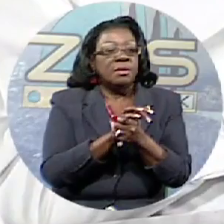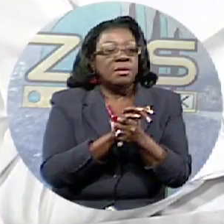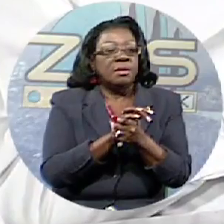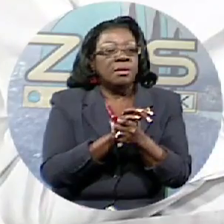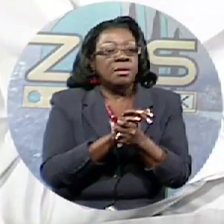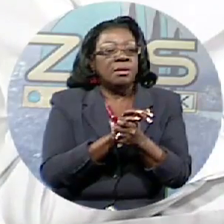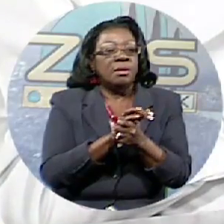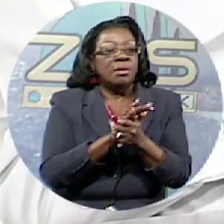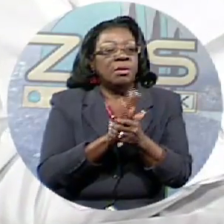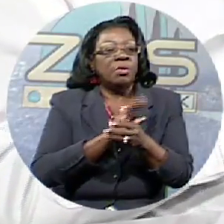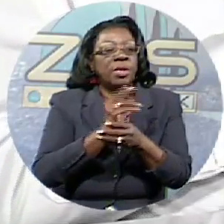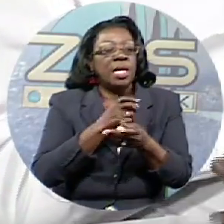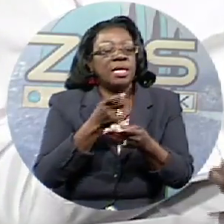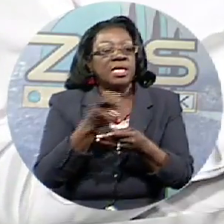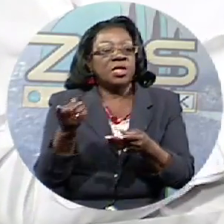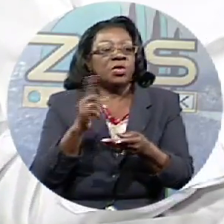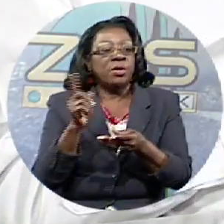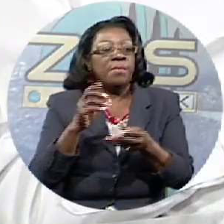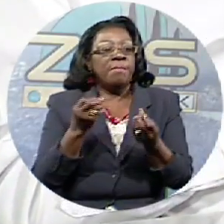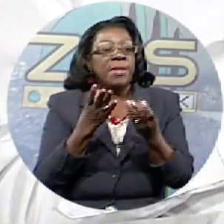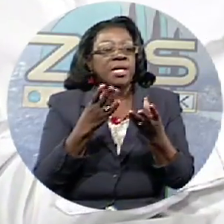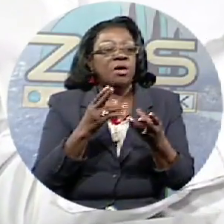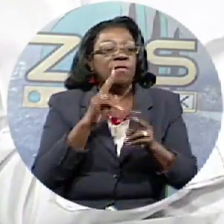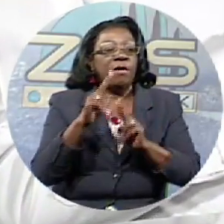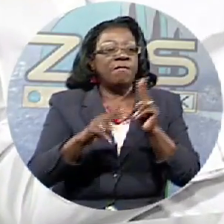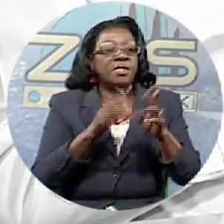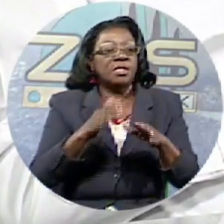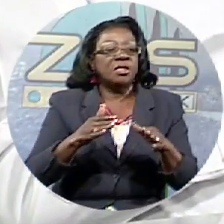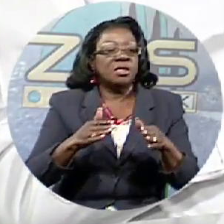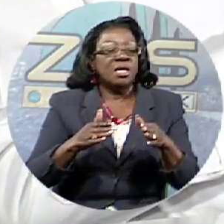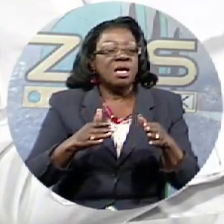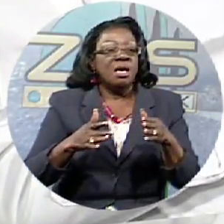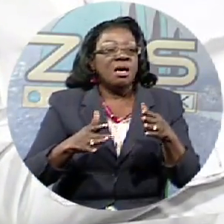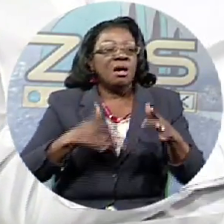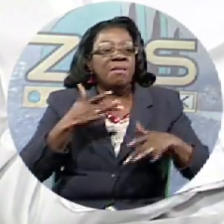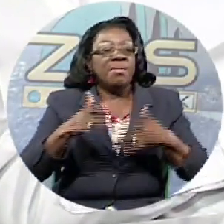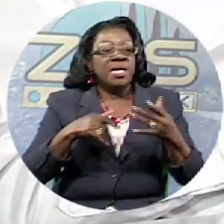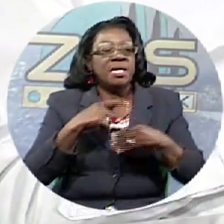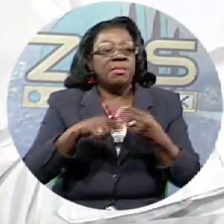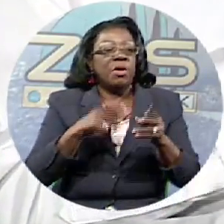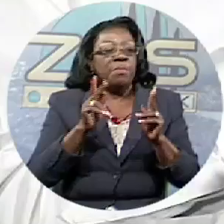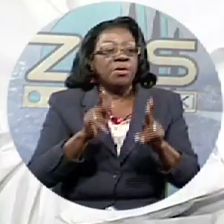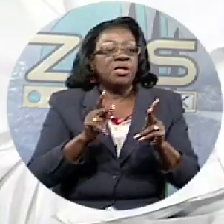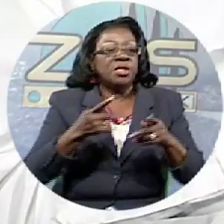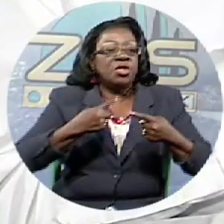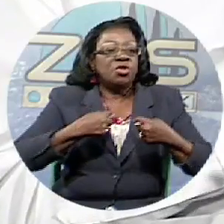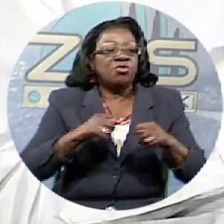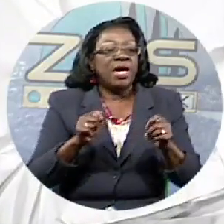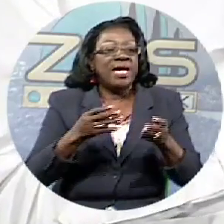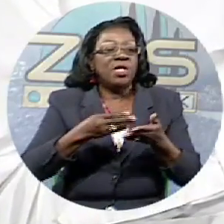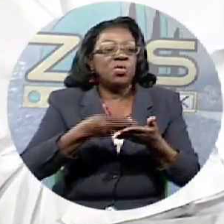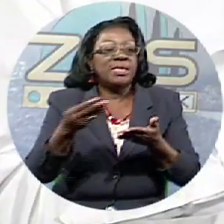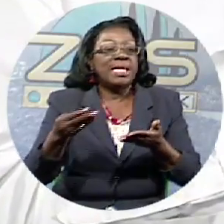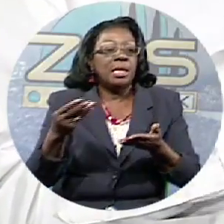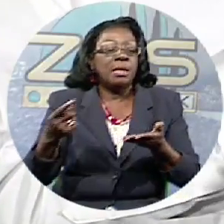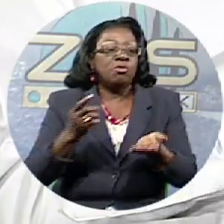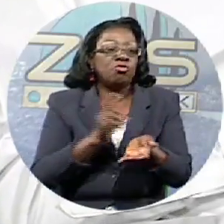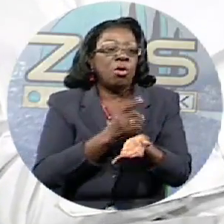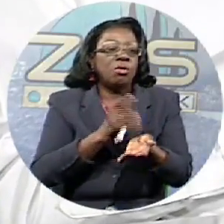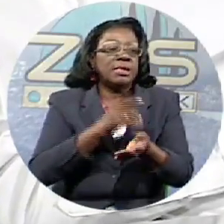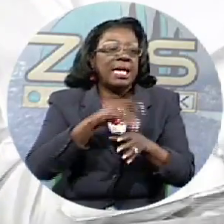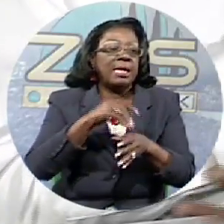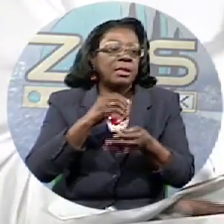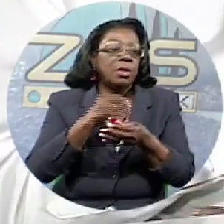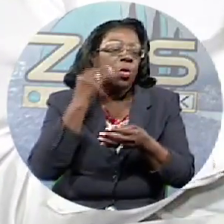where many of our guests and our patrons complained about persons trying to sell them narcotics, drugs on